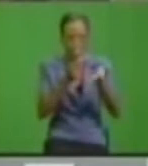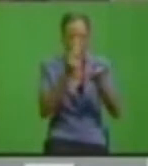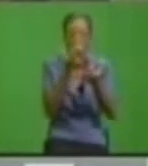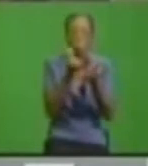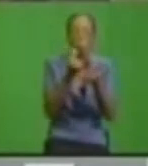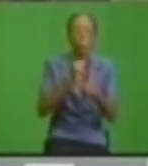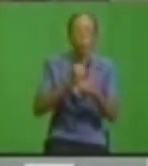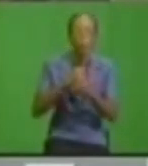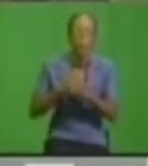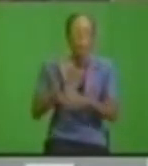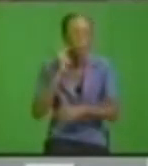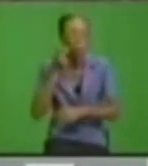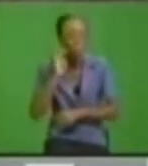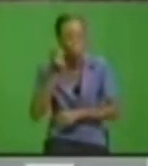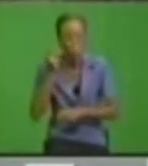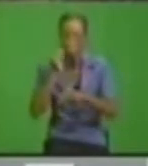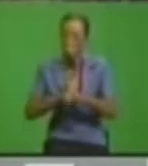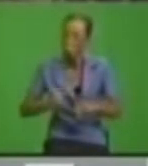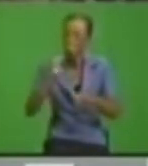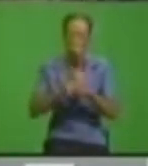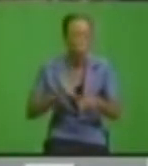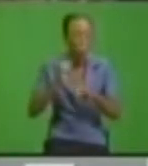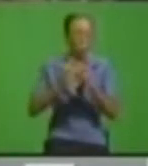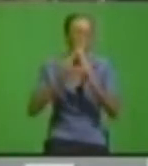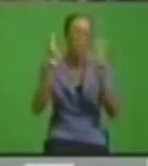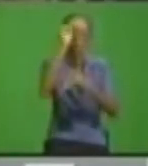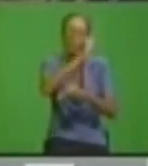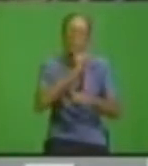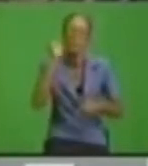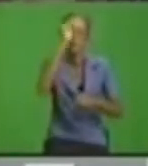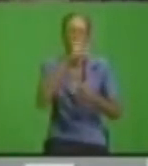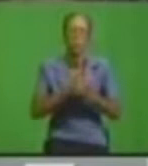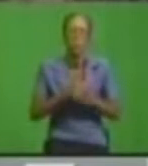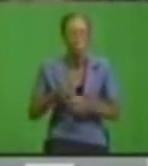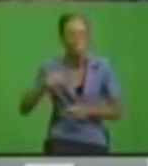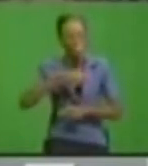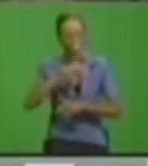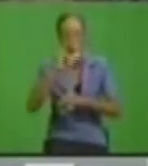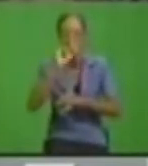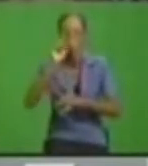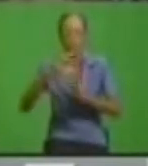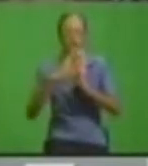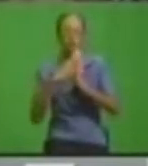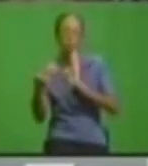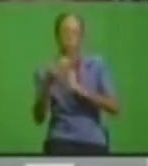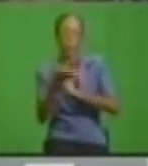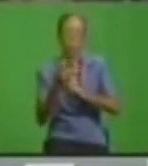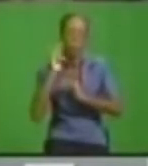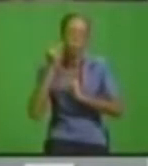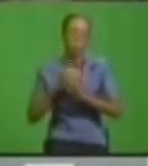His was a phenomenal work ethic, which we need to emulate if we are